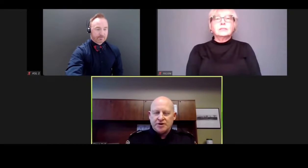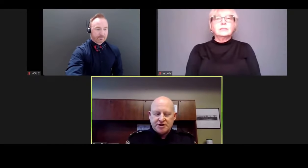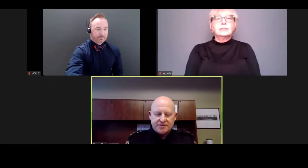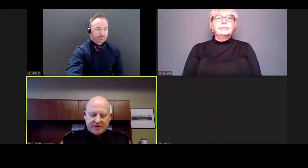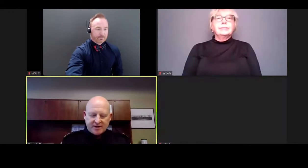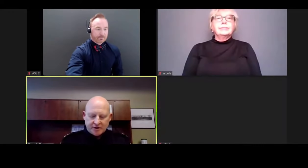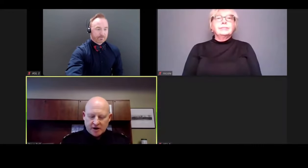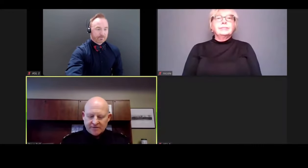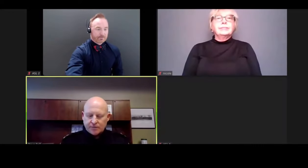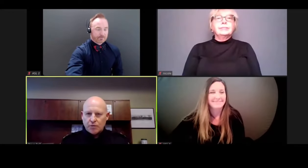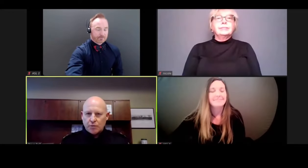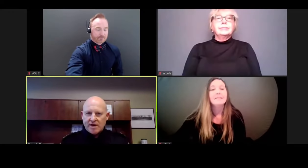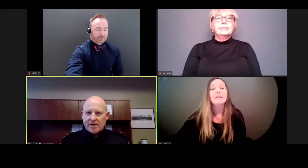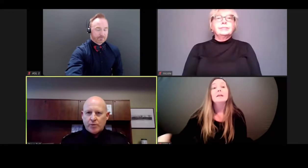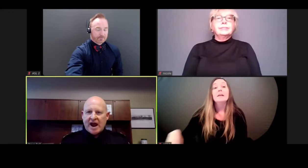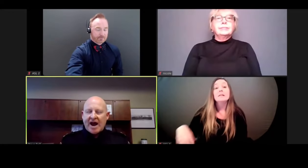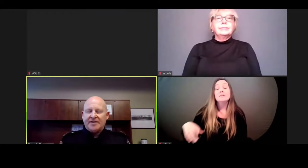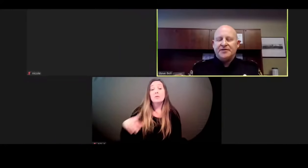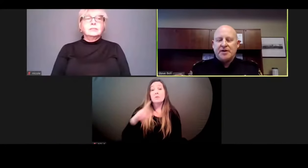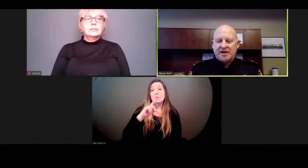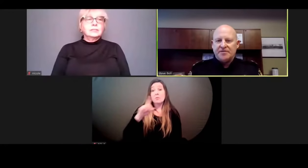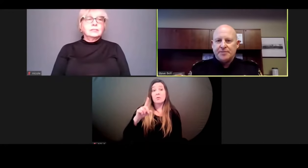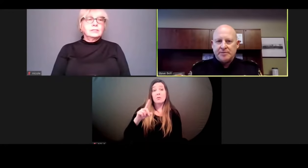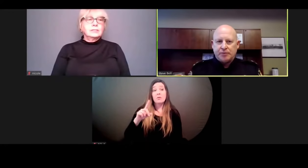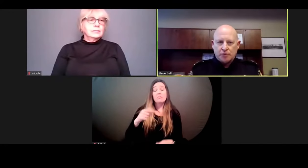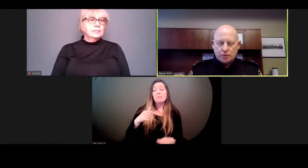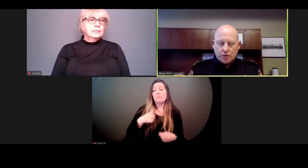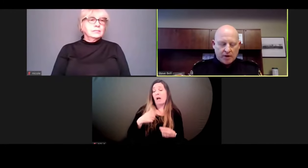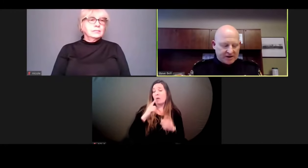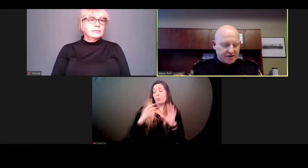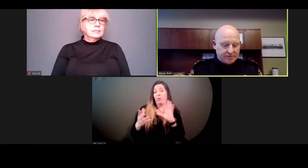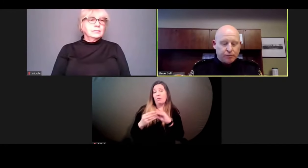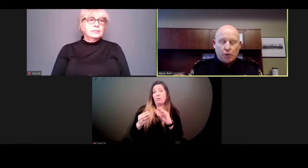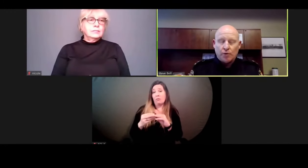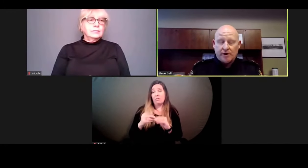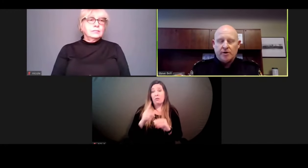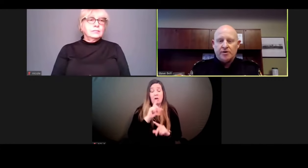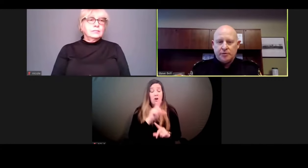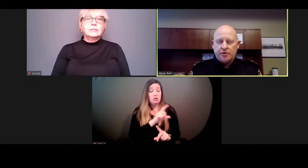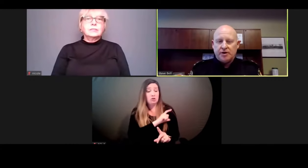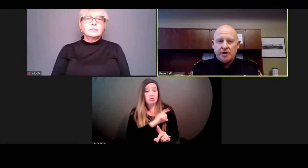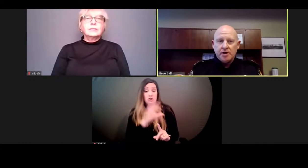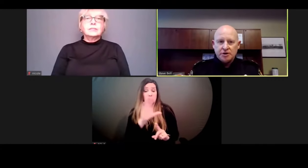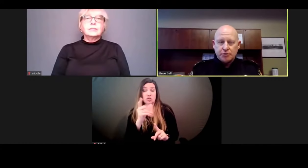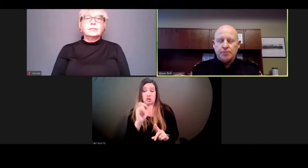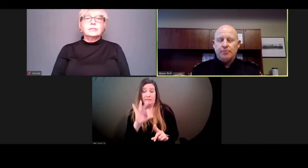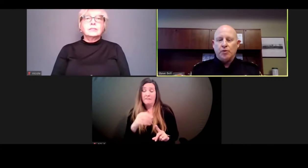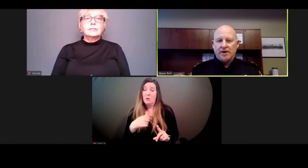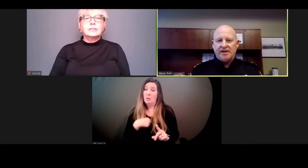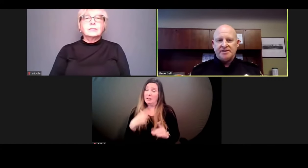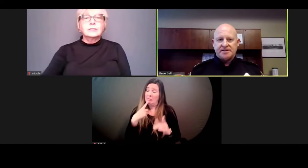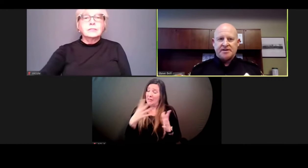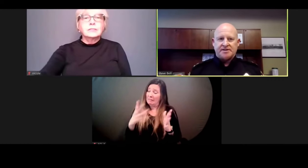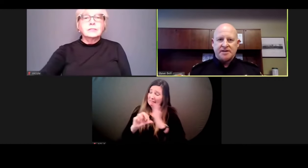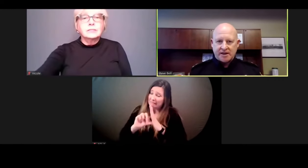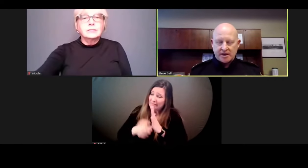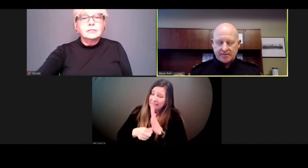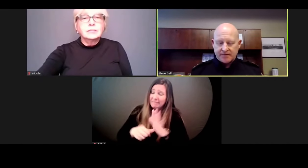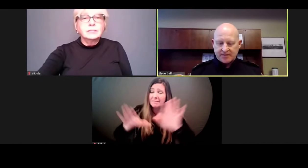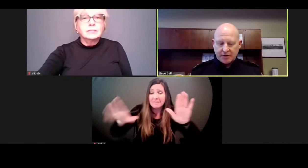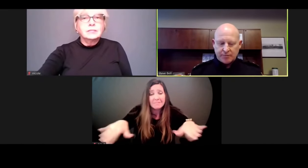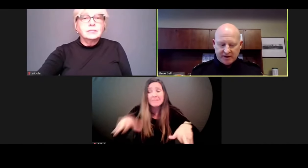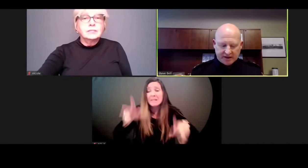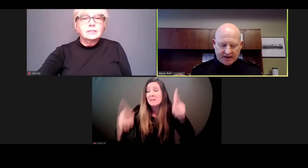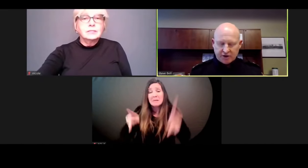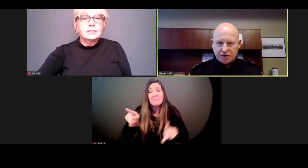it where the Chief ended off. We have to have people, or we're actually imploring our community to report incidents